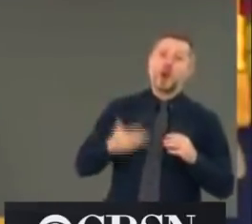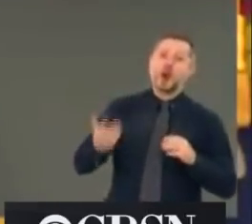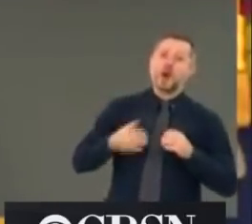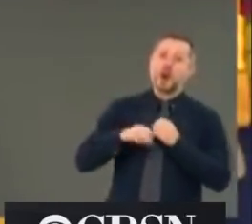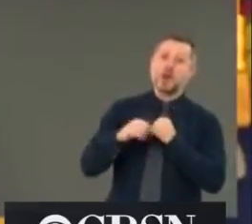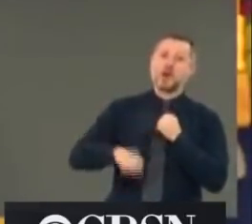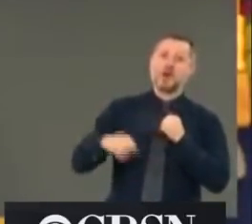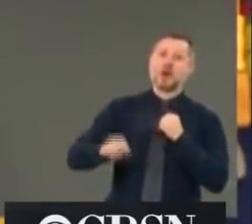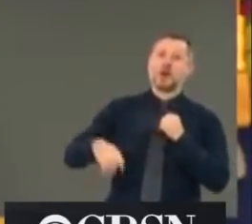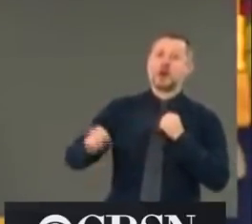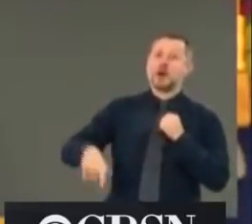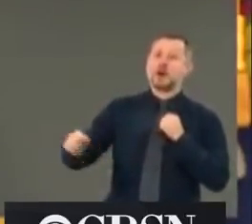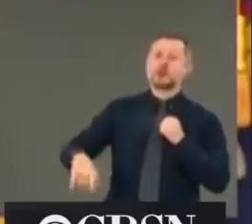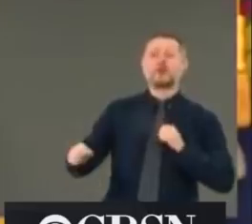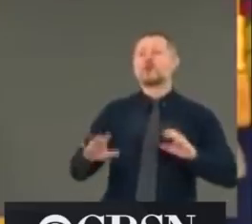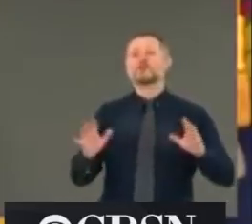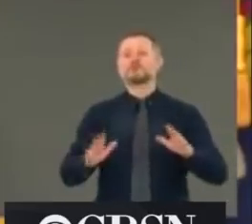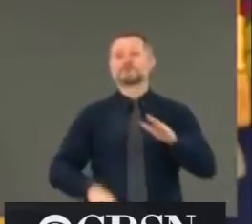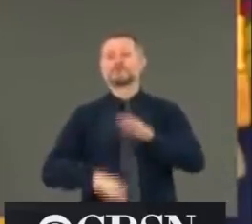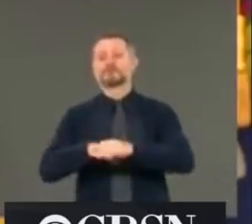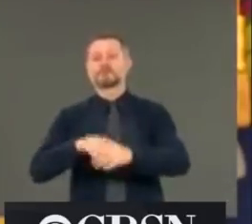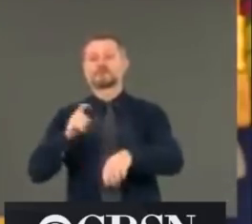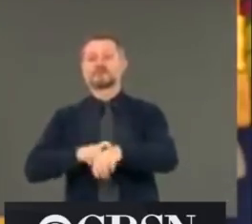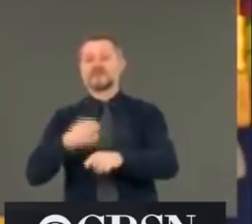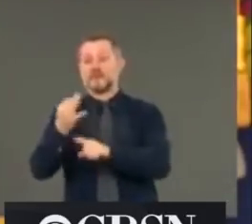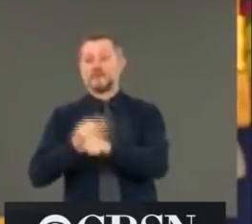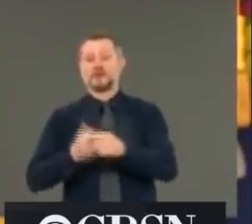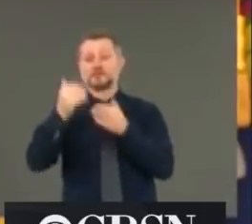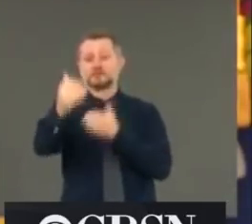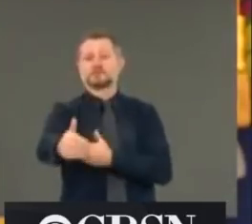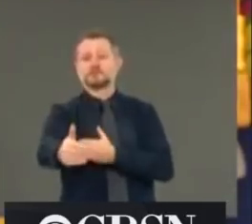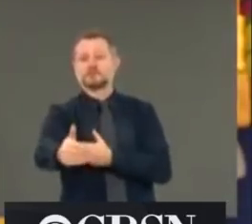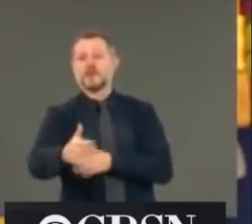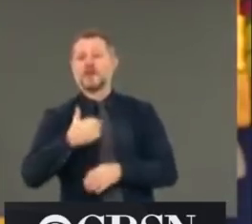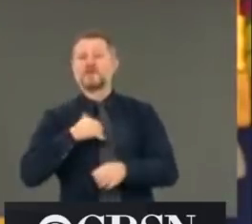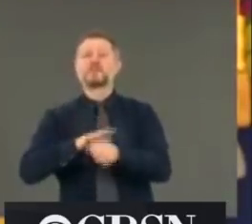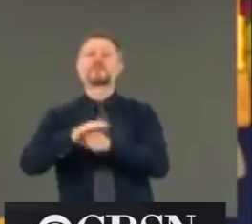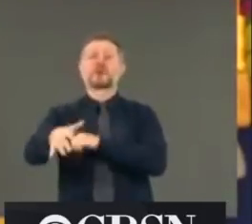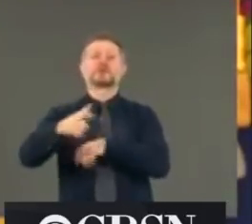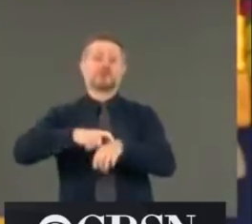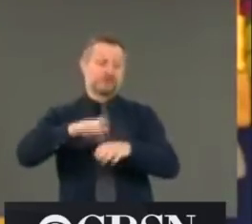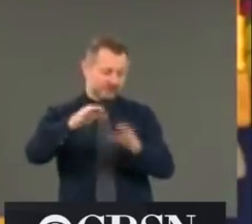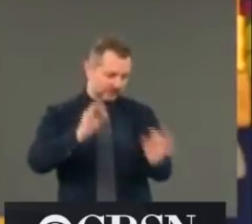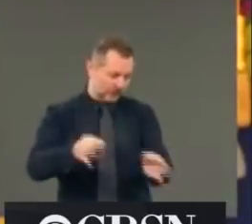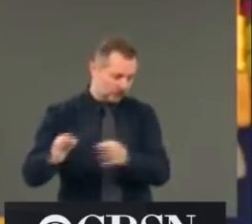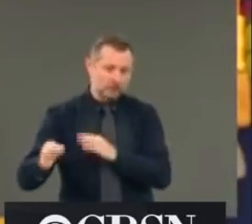anything. You have 9 months, which is plenty of time to do this.